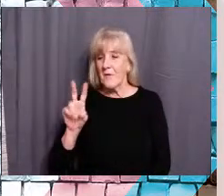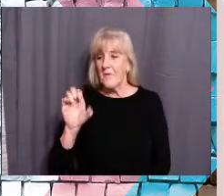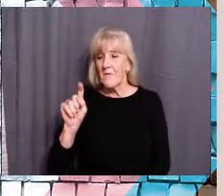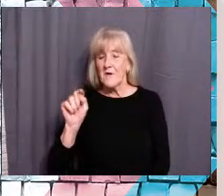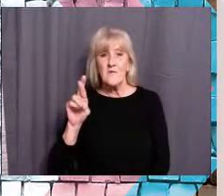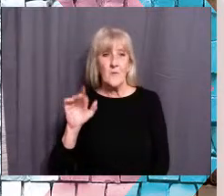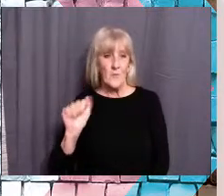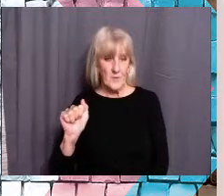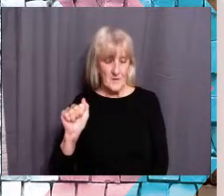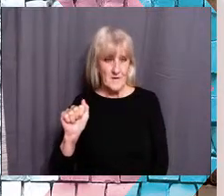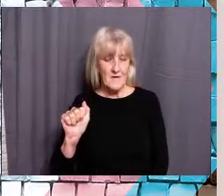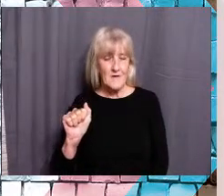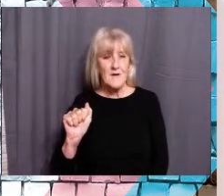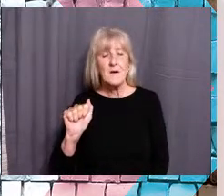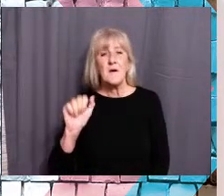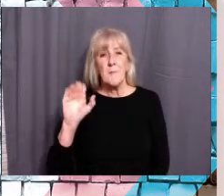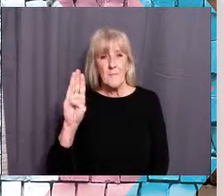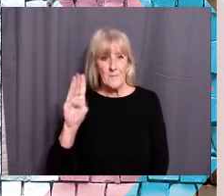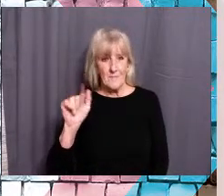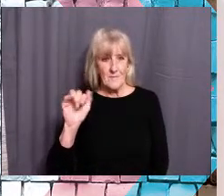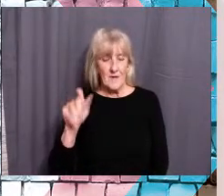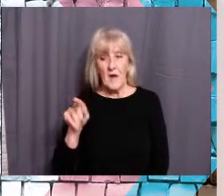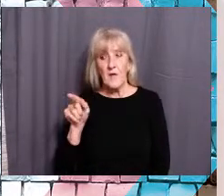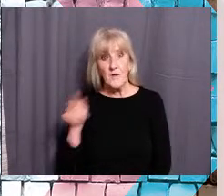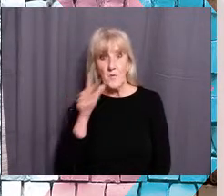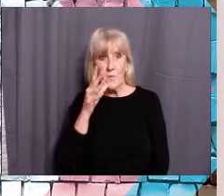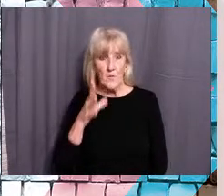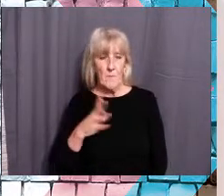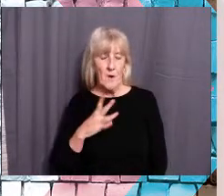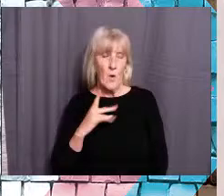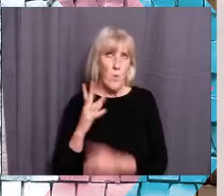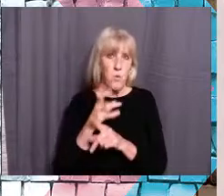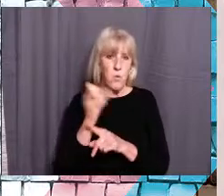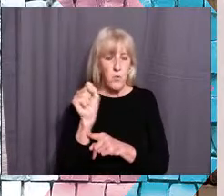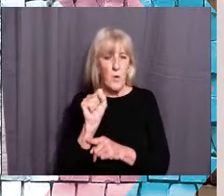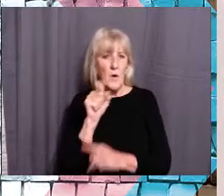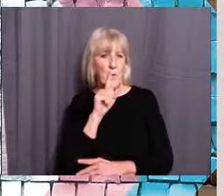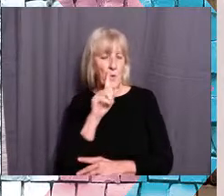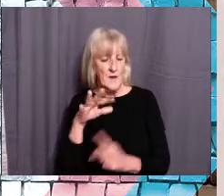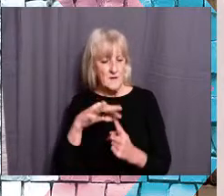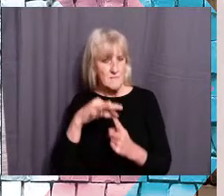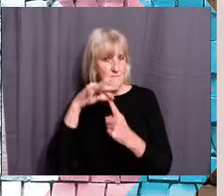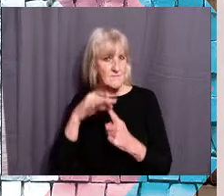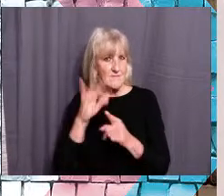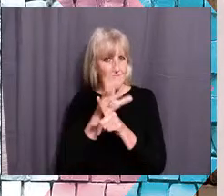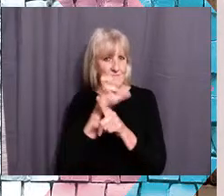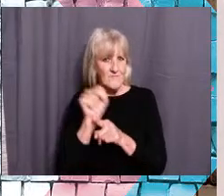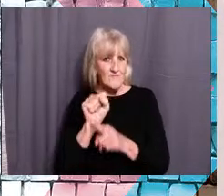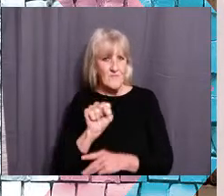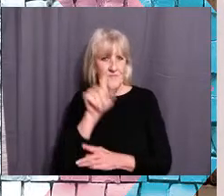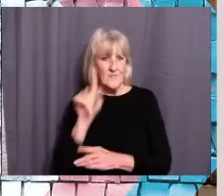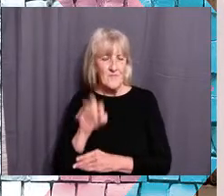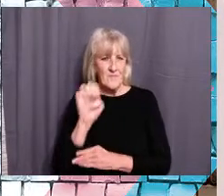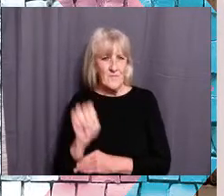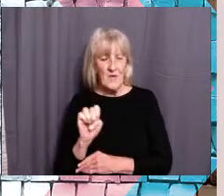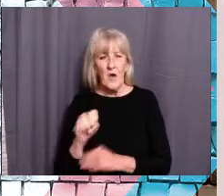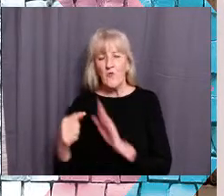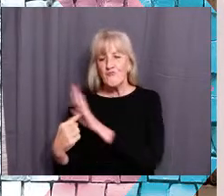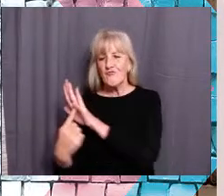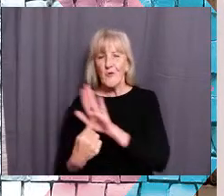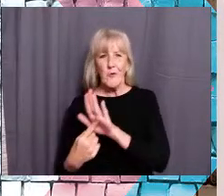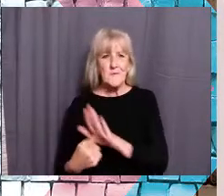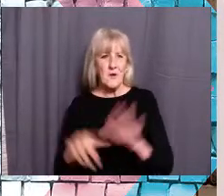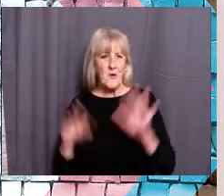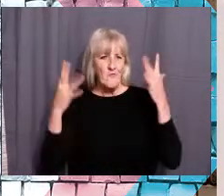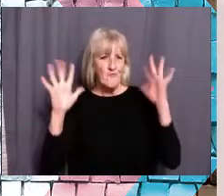another great entertainer here in Orlando with a very unique, awesome style. Show her some virtual love. This is